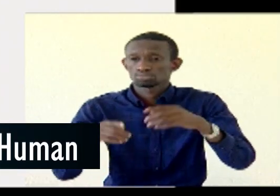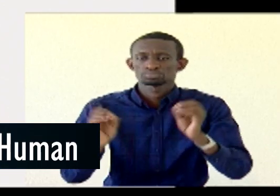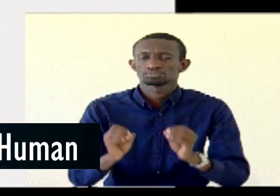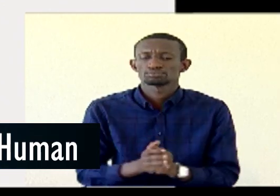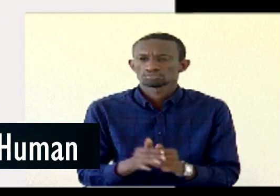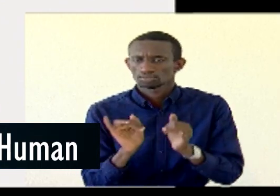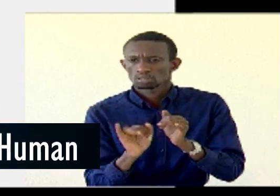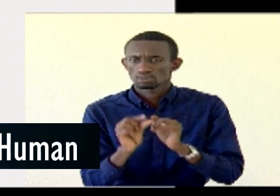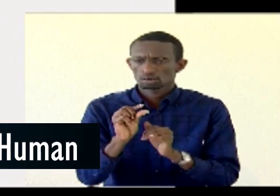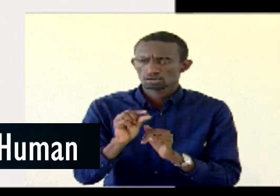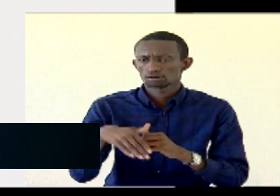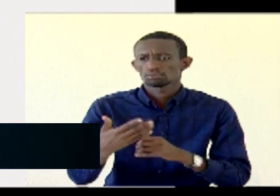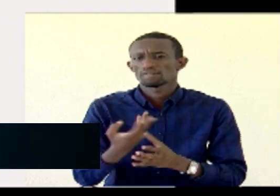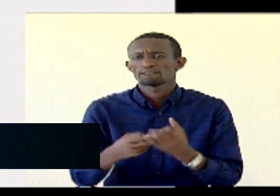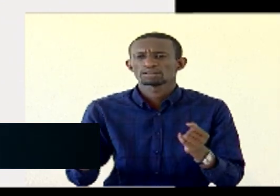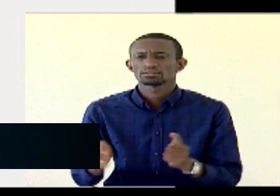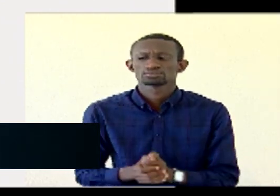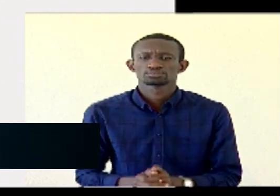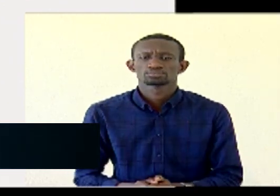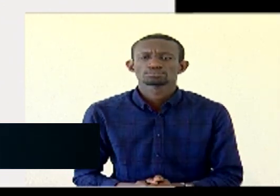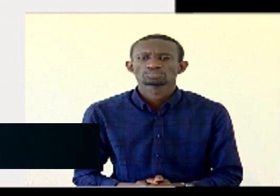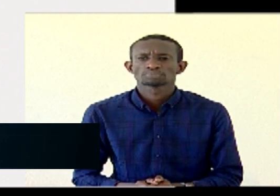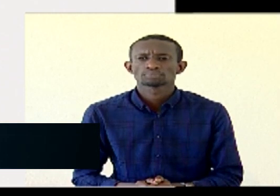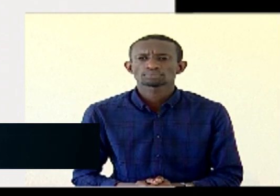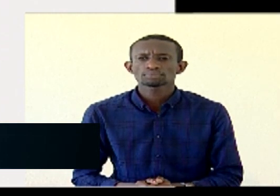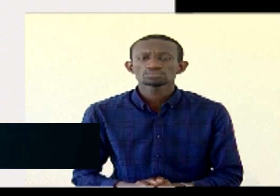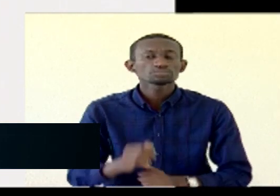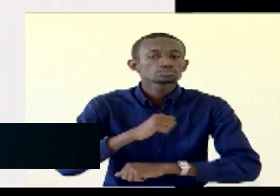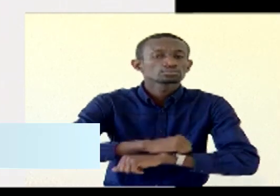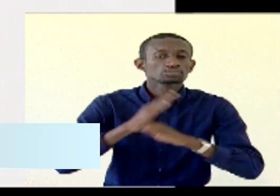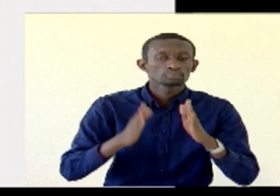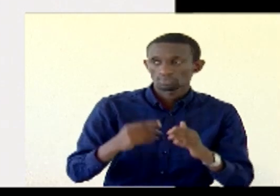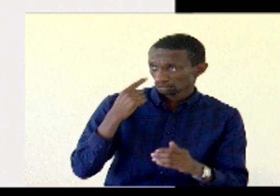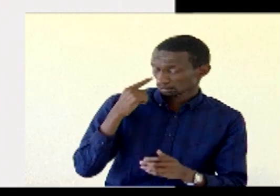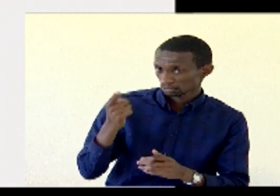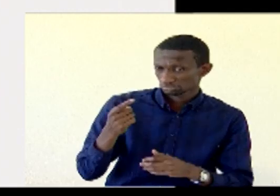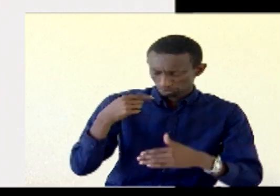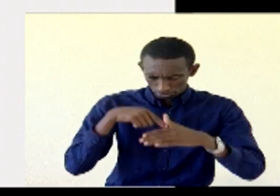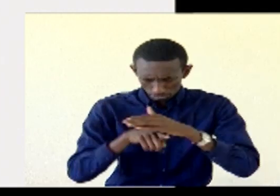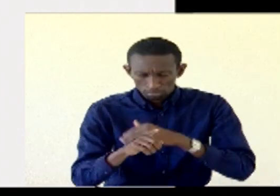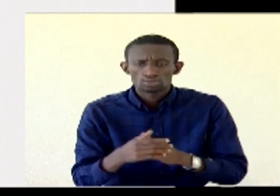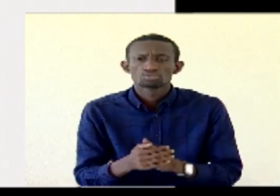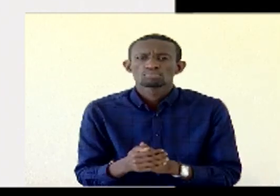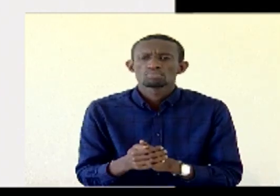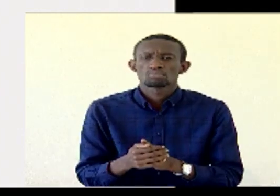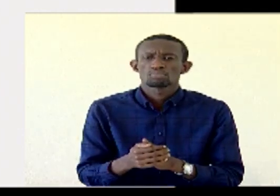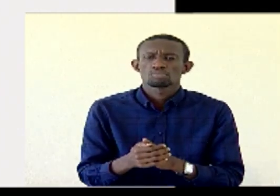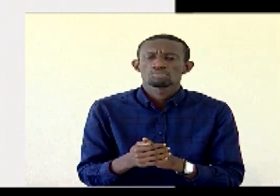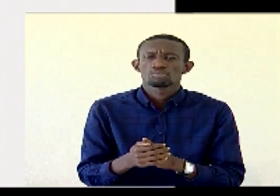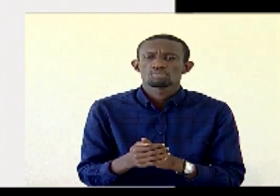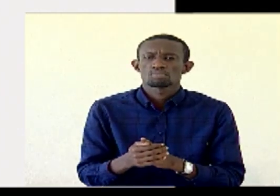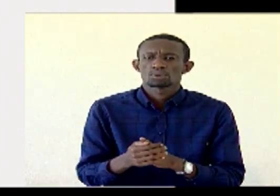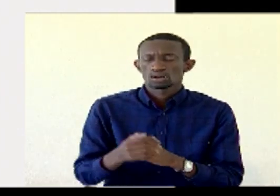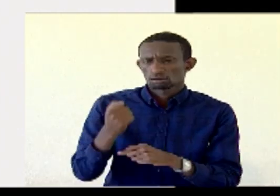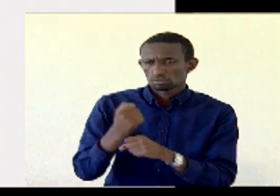human urinary system. So students, let's go through the functions and parts of the